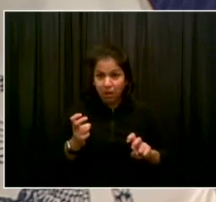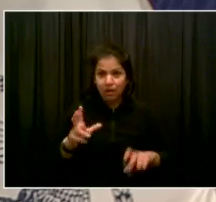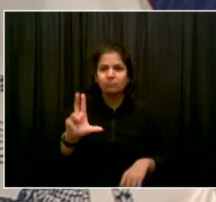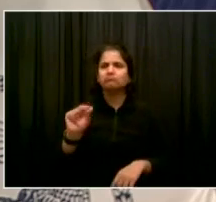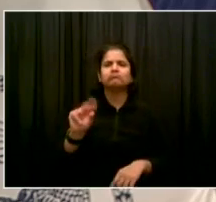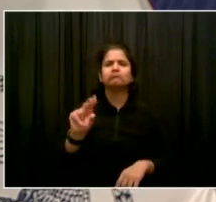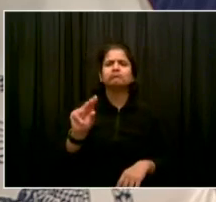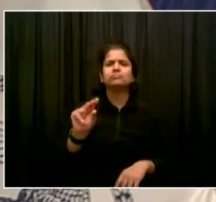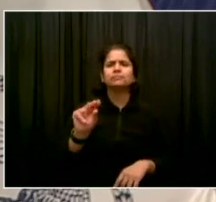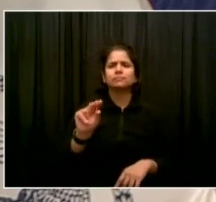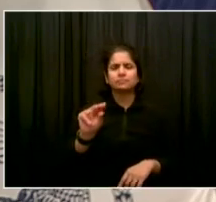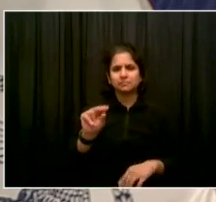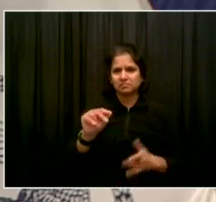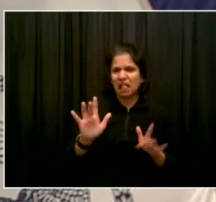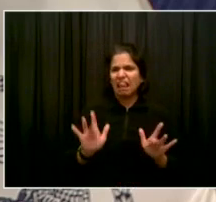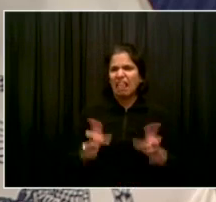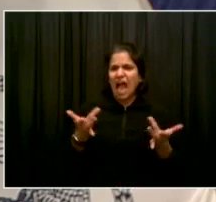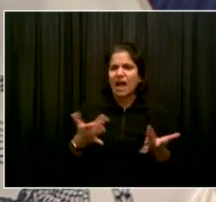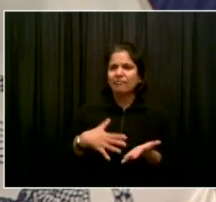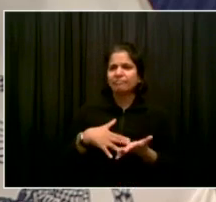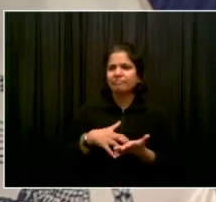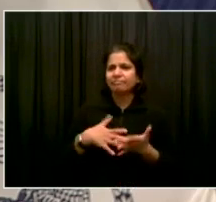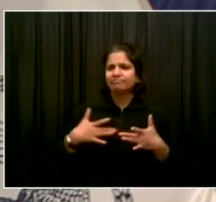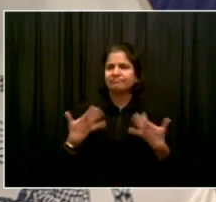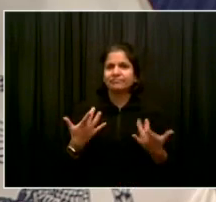taking in terms of the correction system?